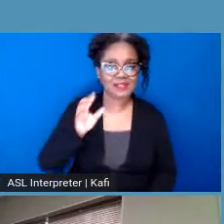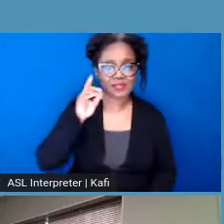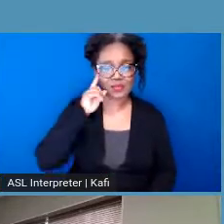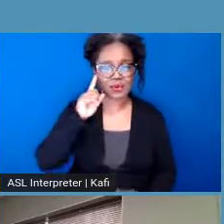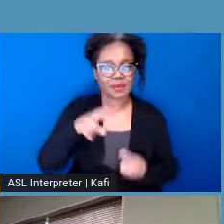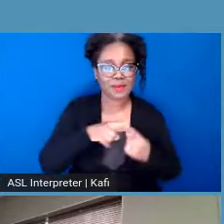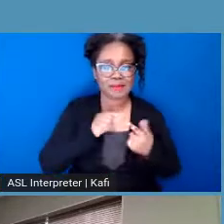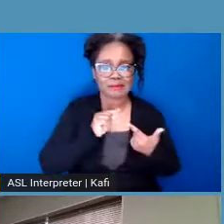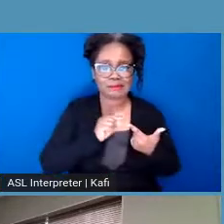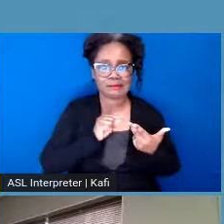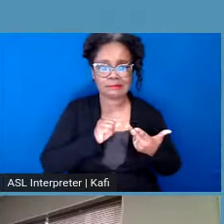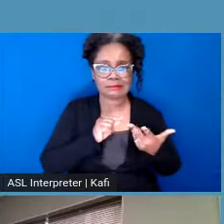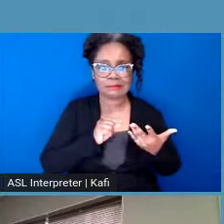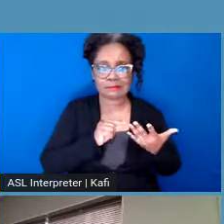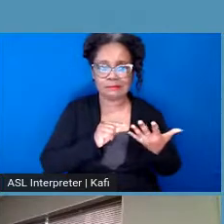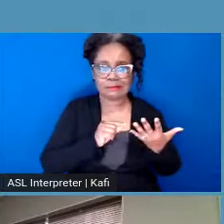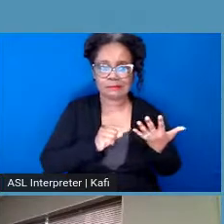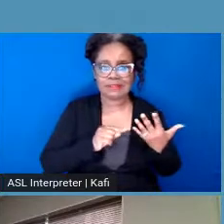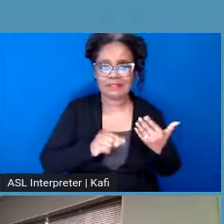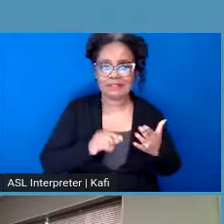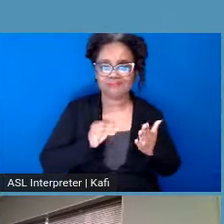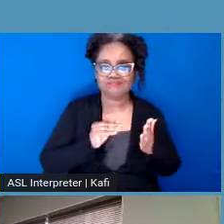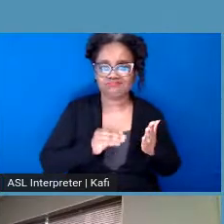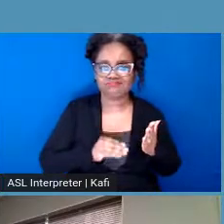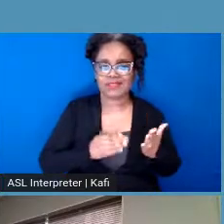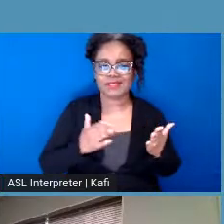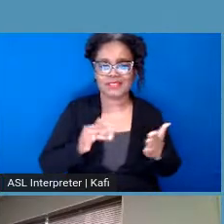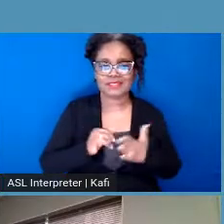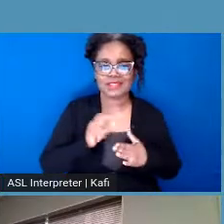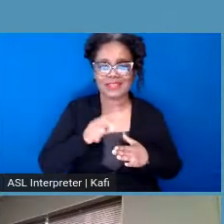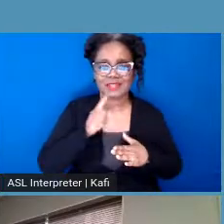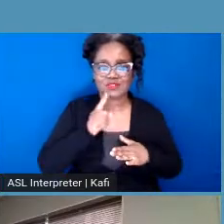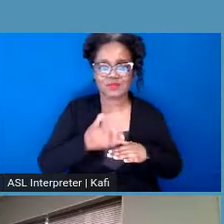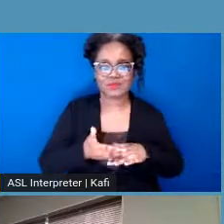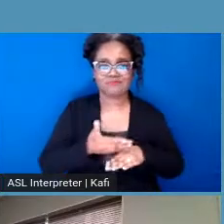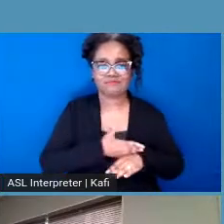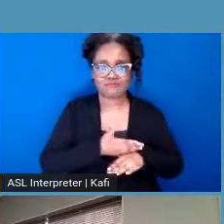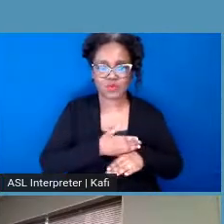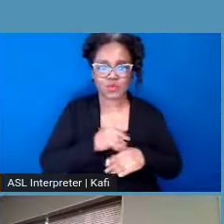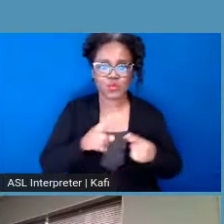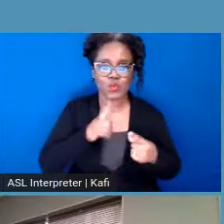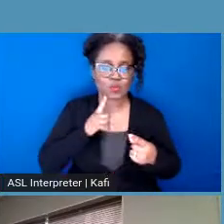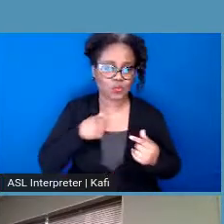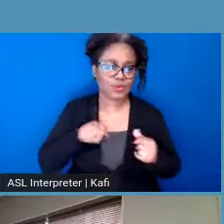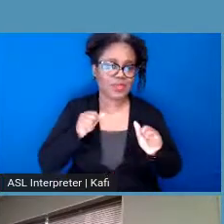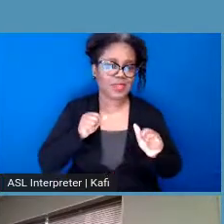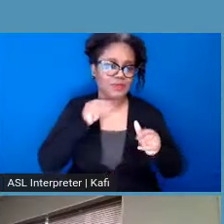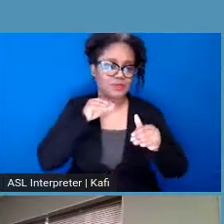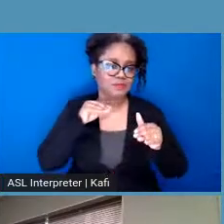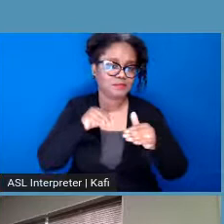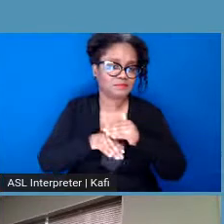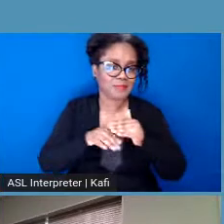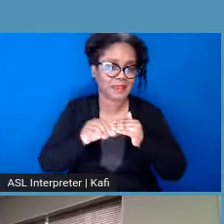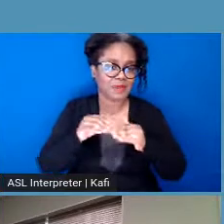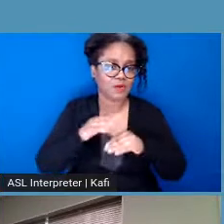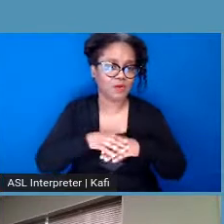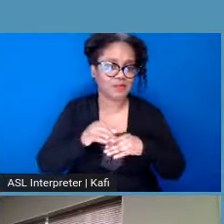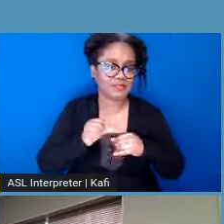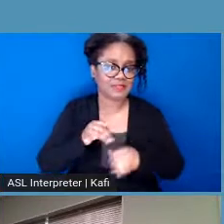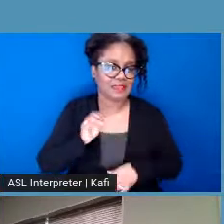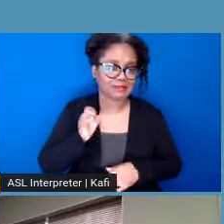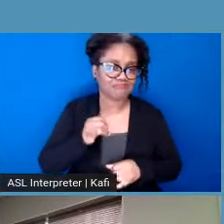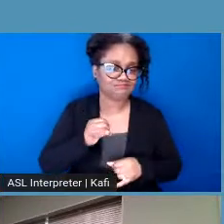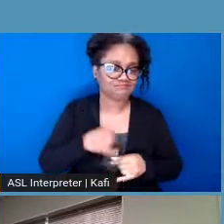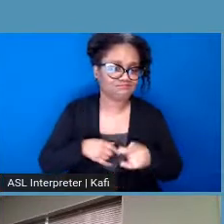And because that was obviously one of the issues right during the pandemic. So our offsite project was cleaning up data for the online database. And when we were allowed to go in